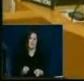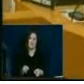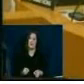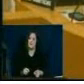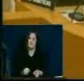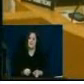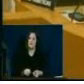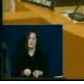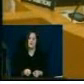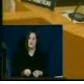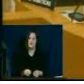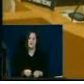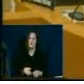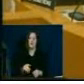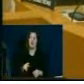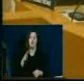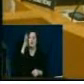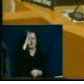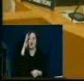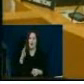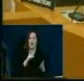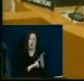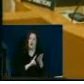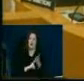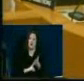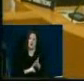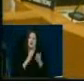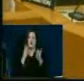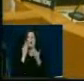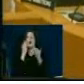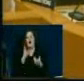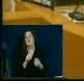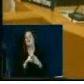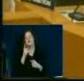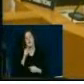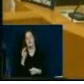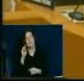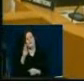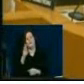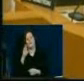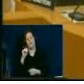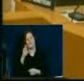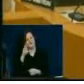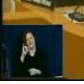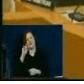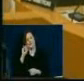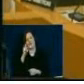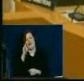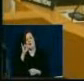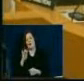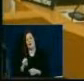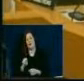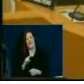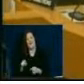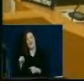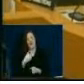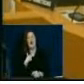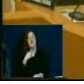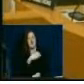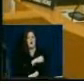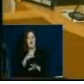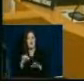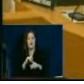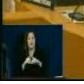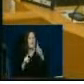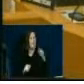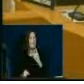to create a contract and offer it to Dr. McIntyre. And they have the power to do that. And they're the